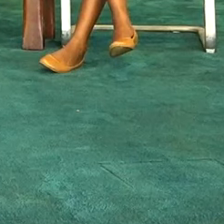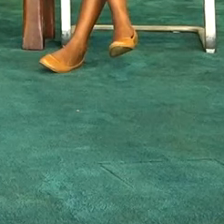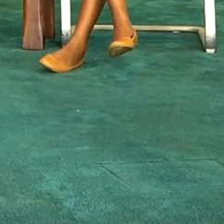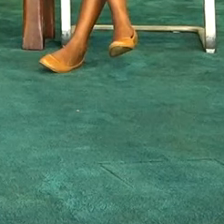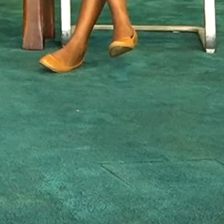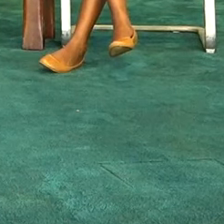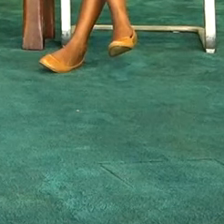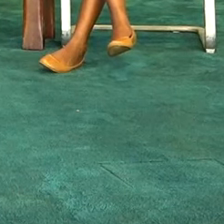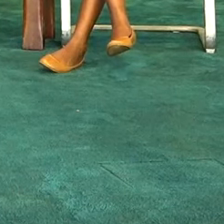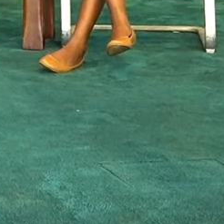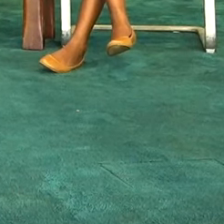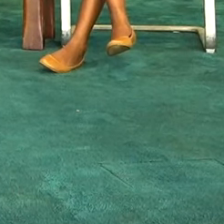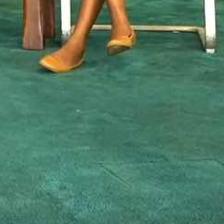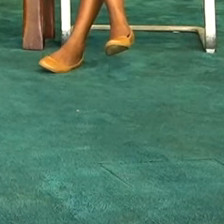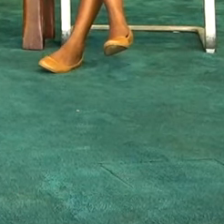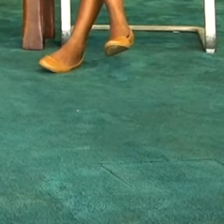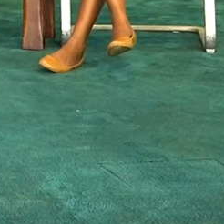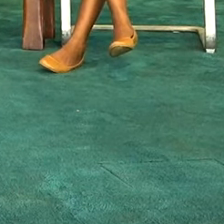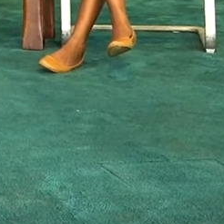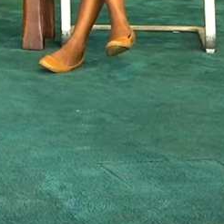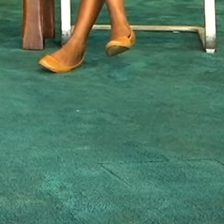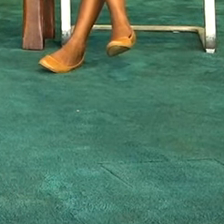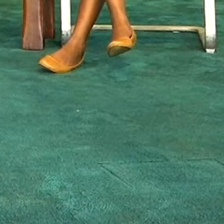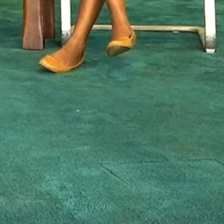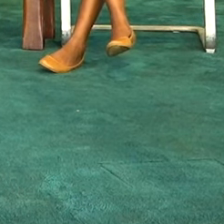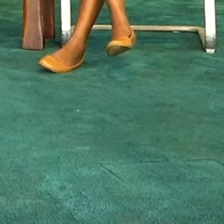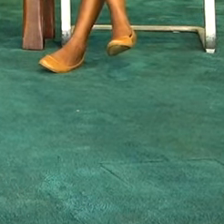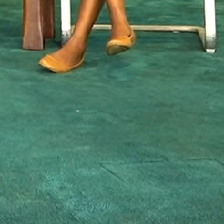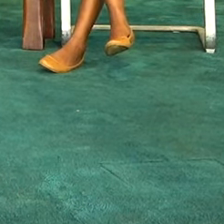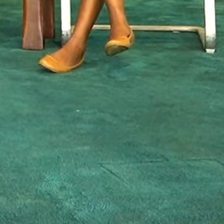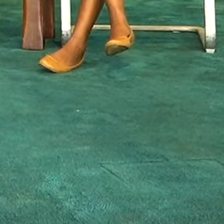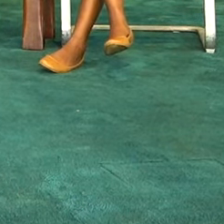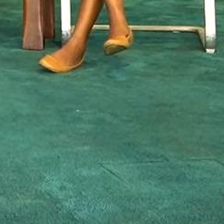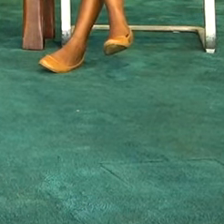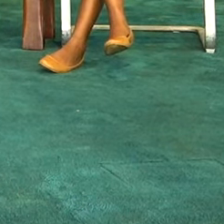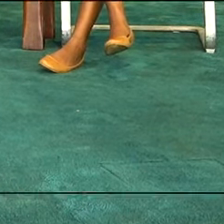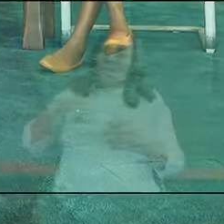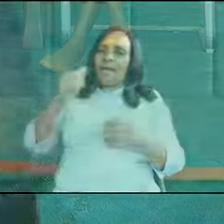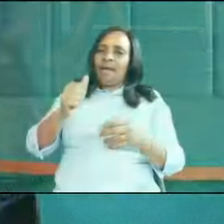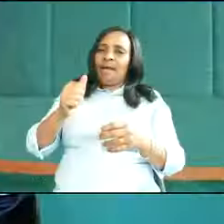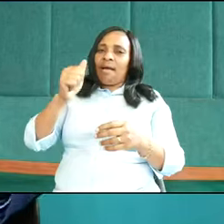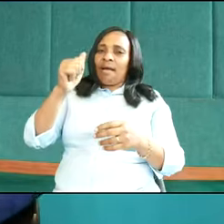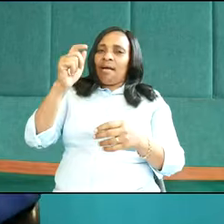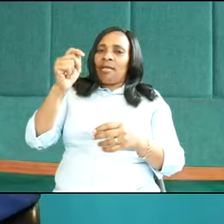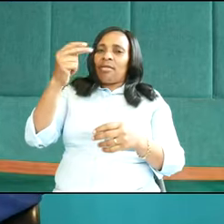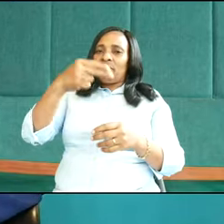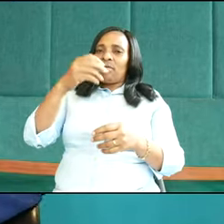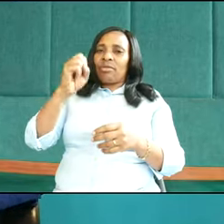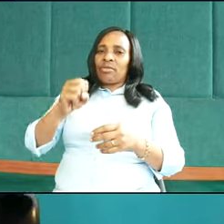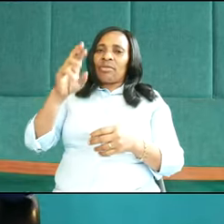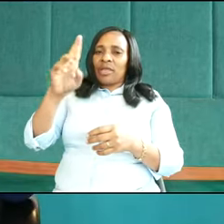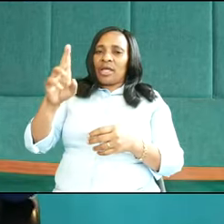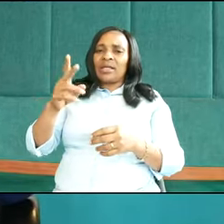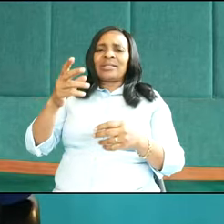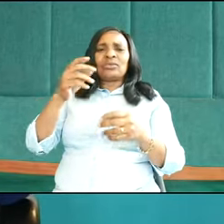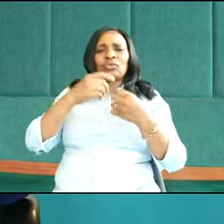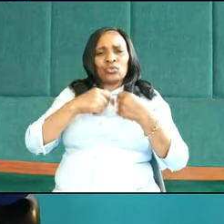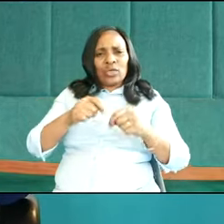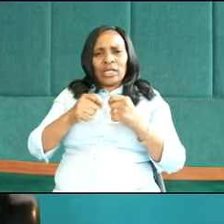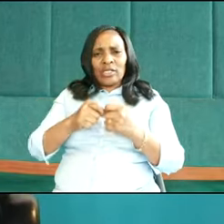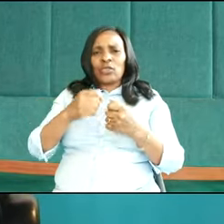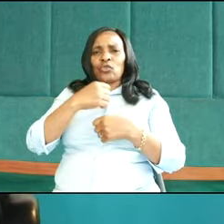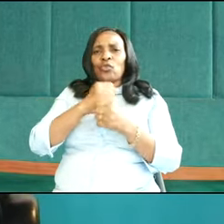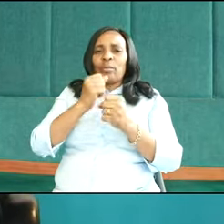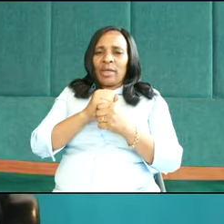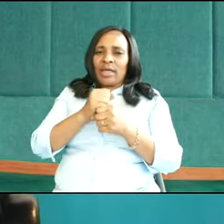dear viewer, to the story of King Arthur, you know. He tried to go ahead and you know, make his